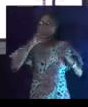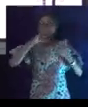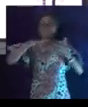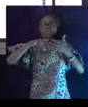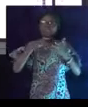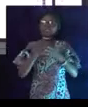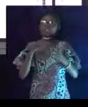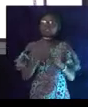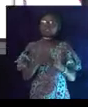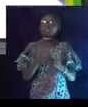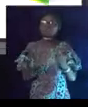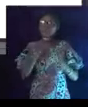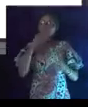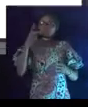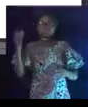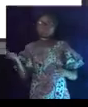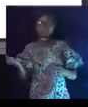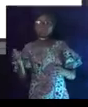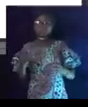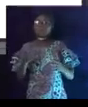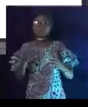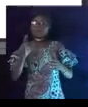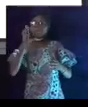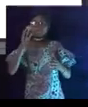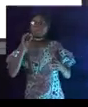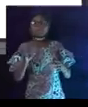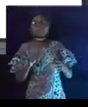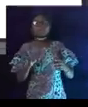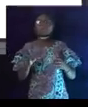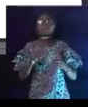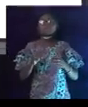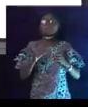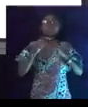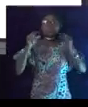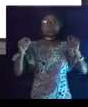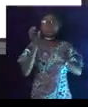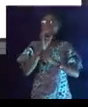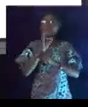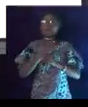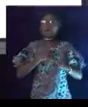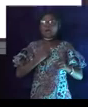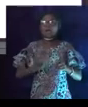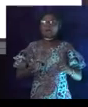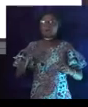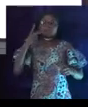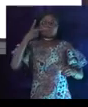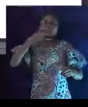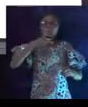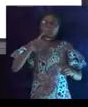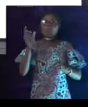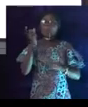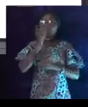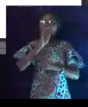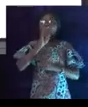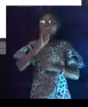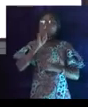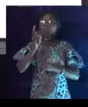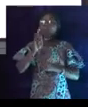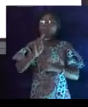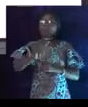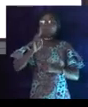tells me that 122 degrees Fahrenheit is the same as 50 degrees